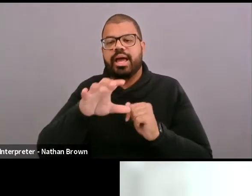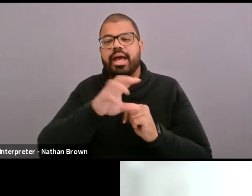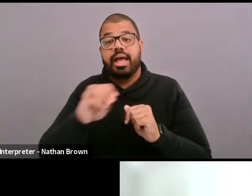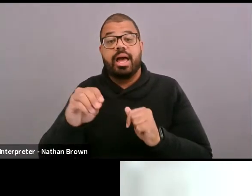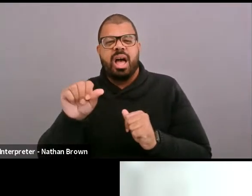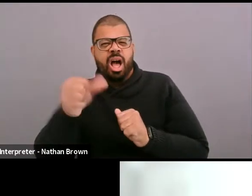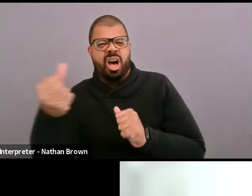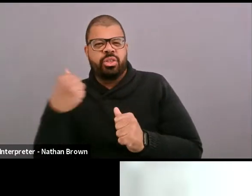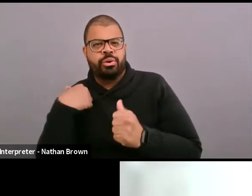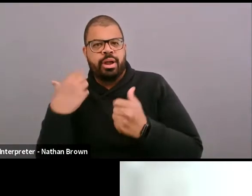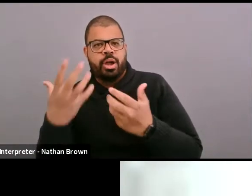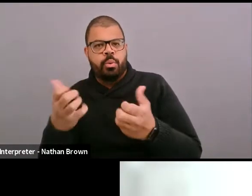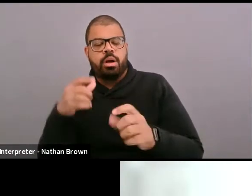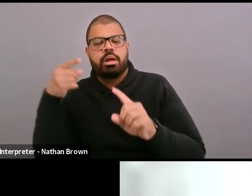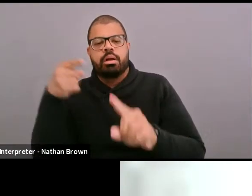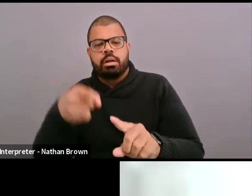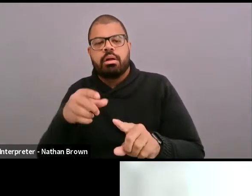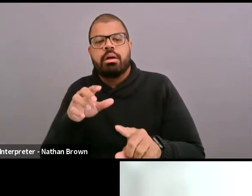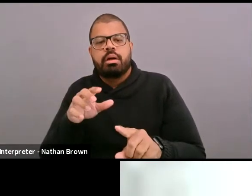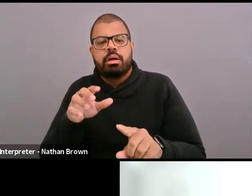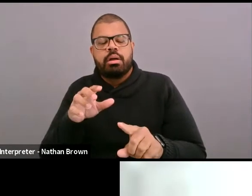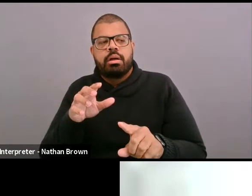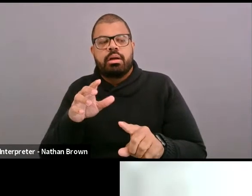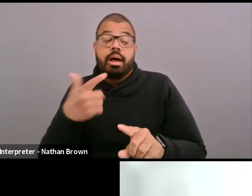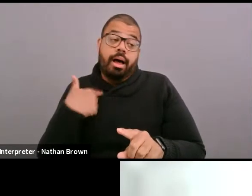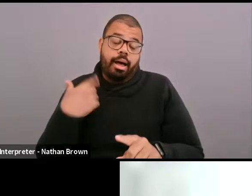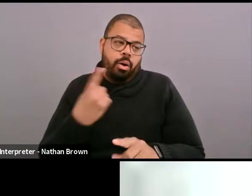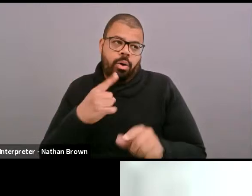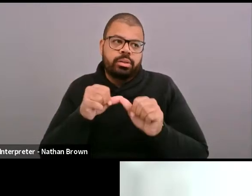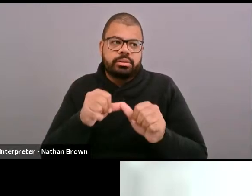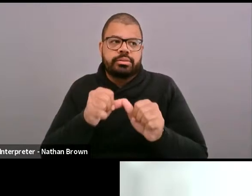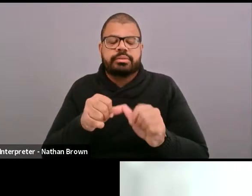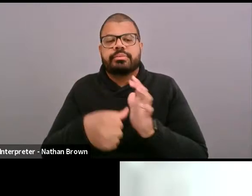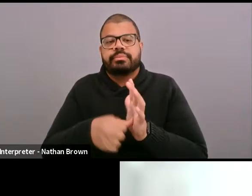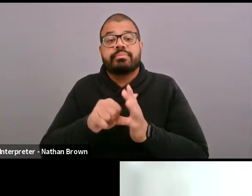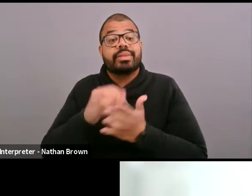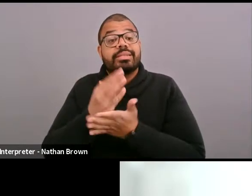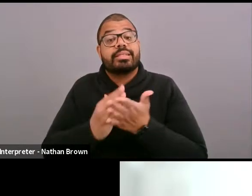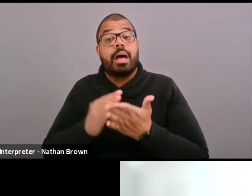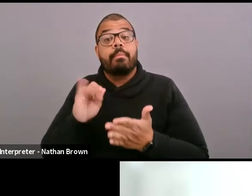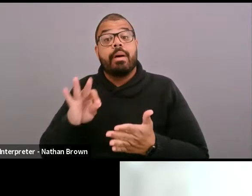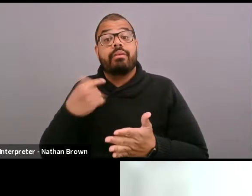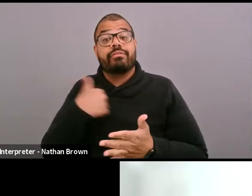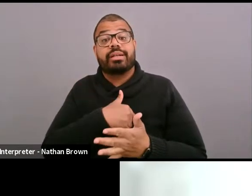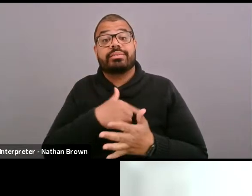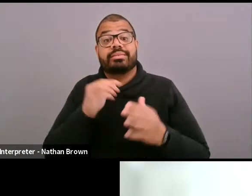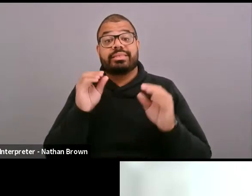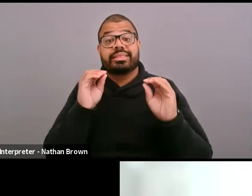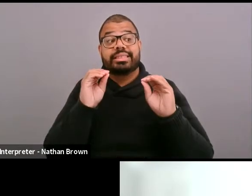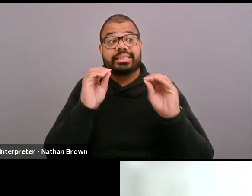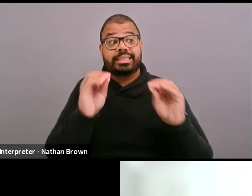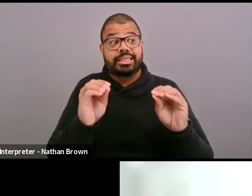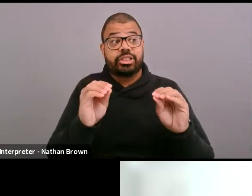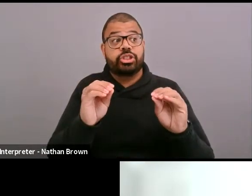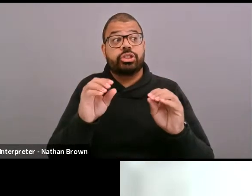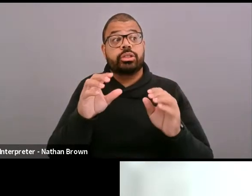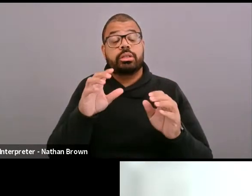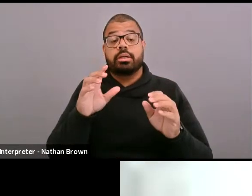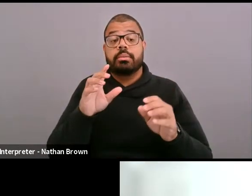put in, the constant point that I put in constantly is some of us teach teacher-student